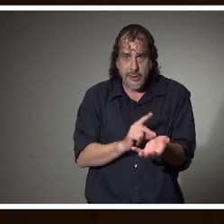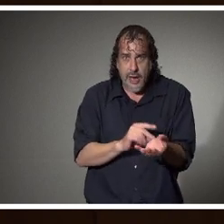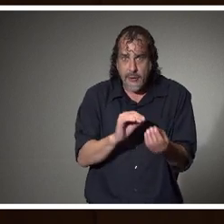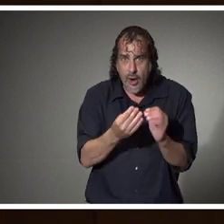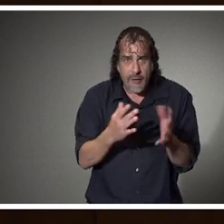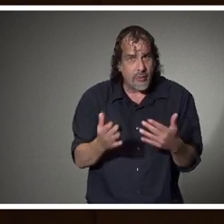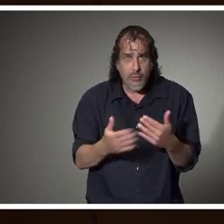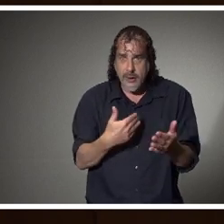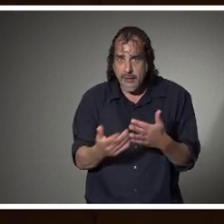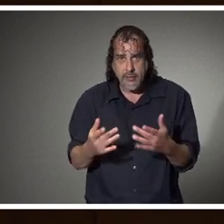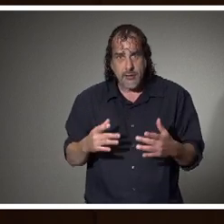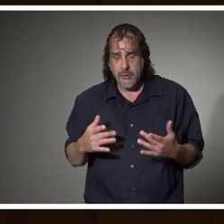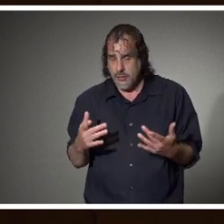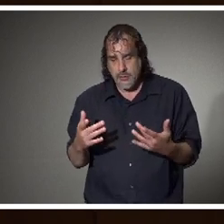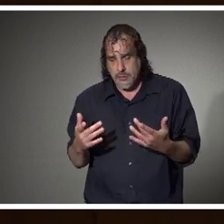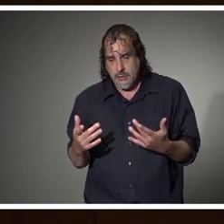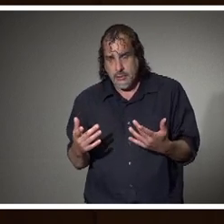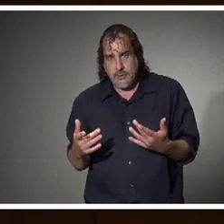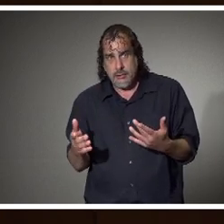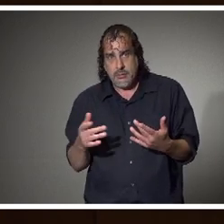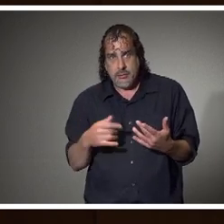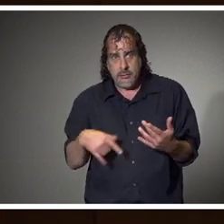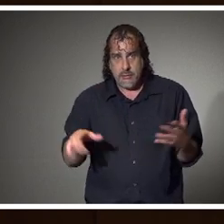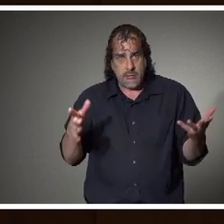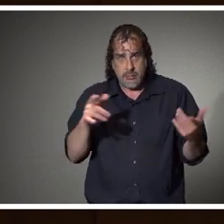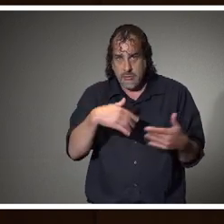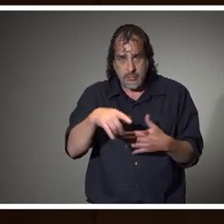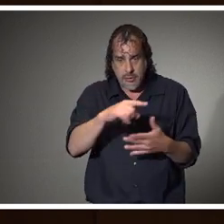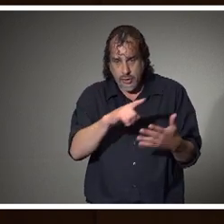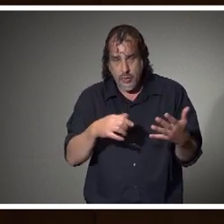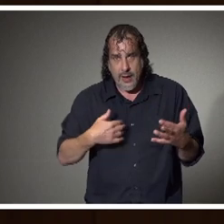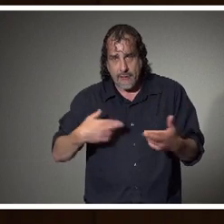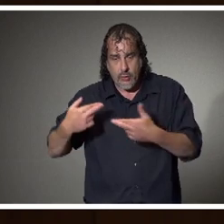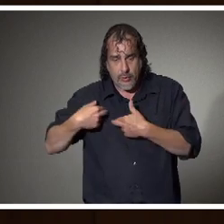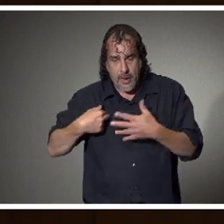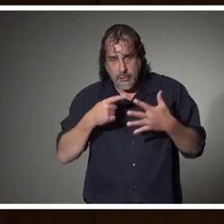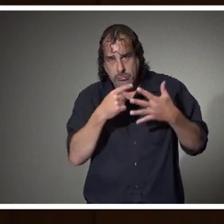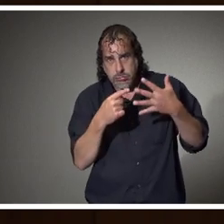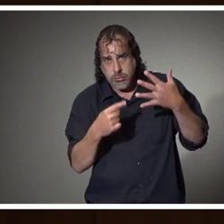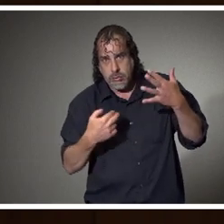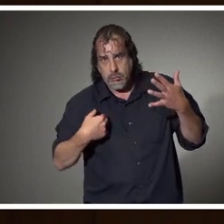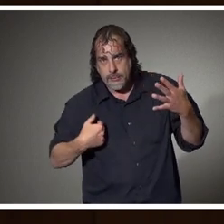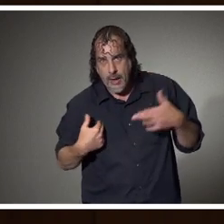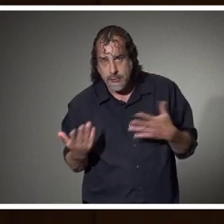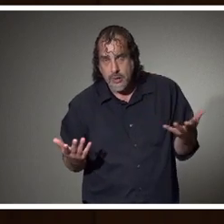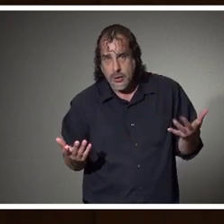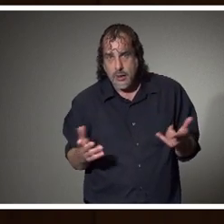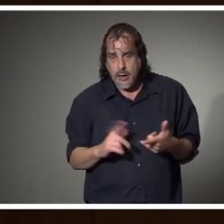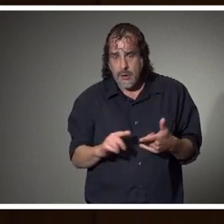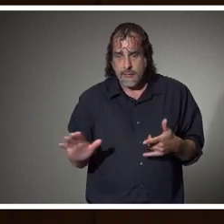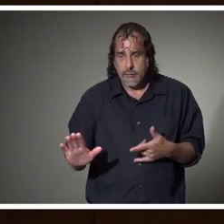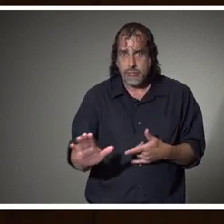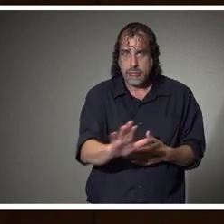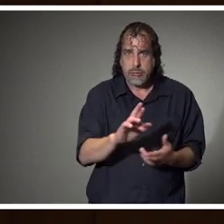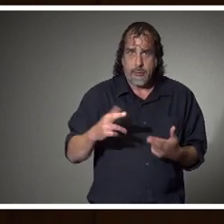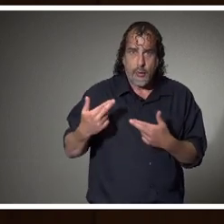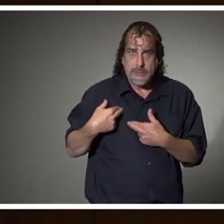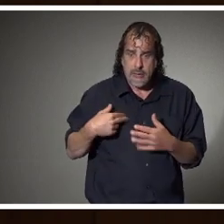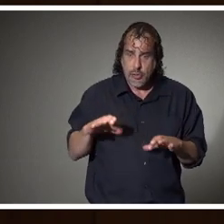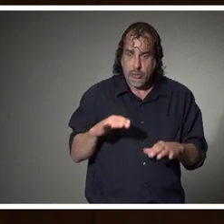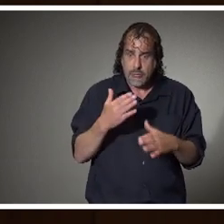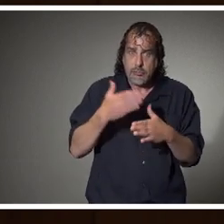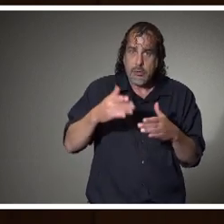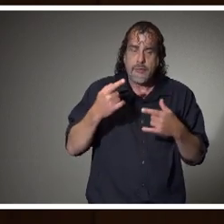whether you're public health, whether you're a hospital, whoever you are, everybody has their role. And if everybody can work at their role at full capacity, we'll be